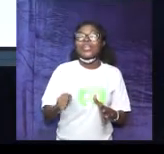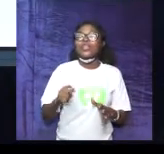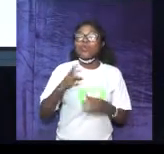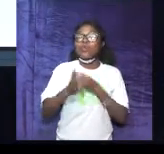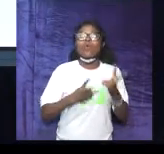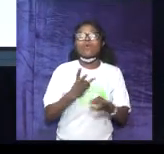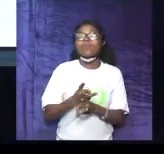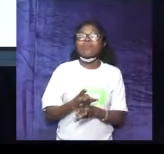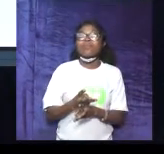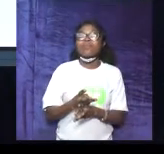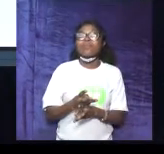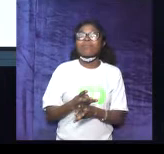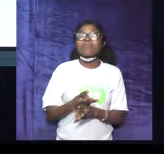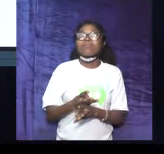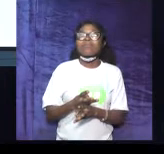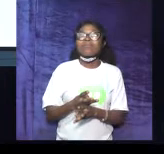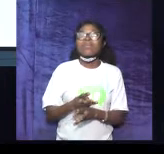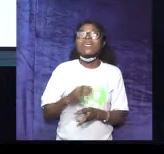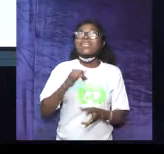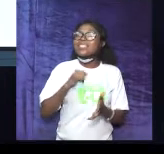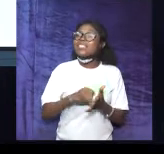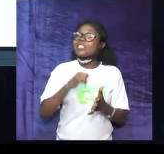opinion? That's an